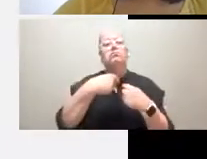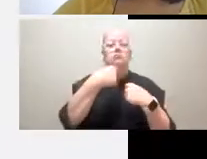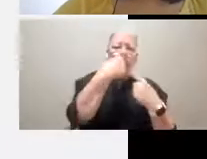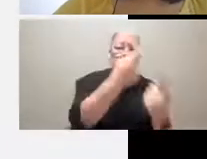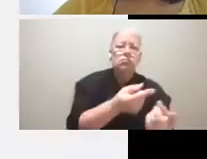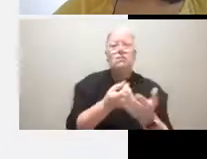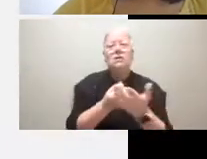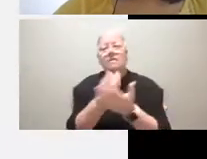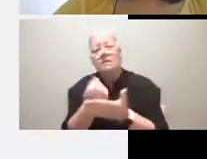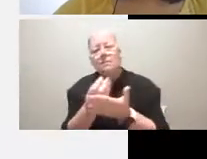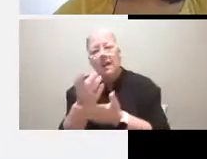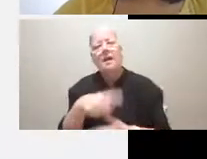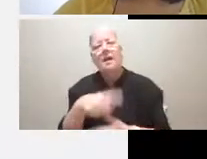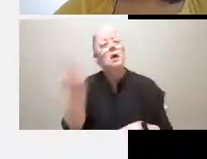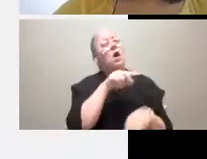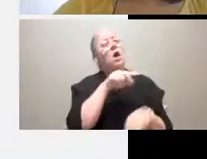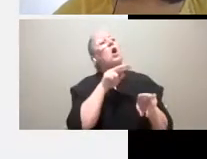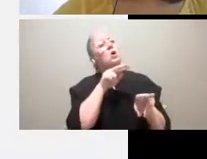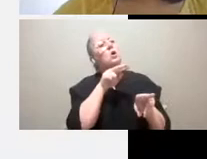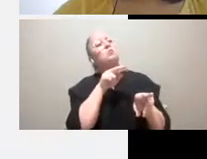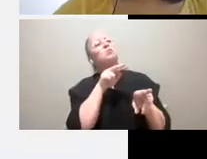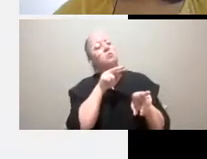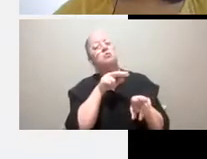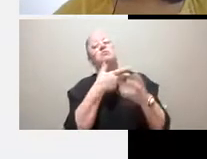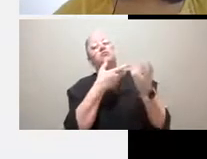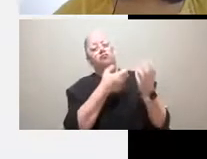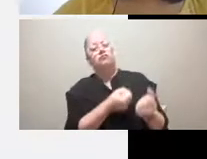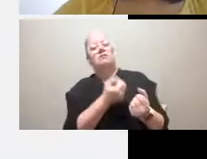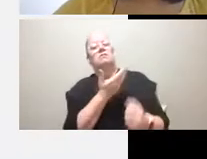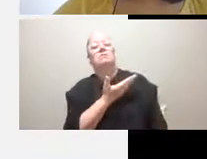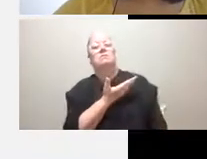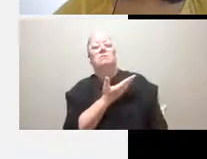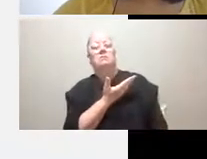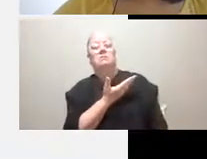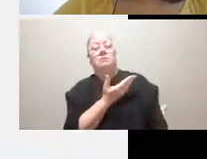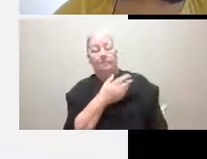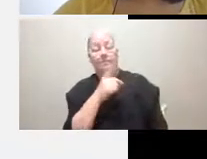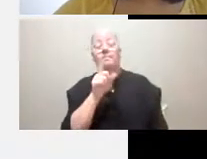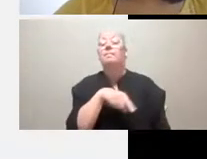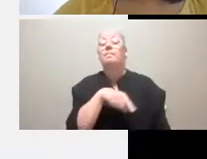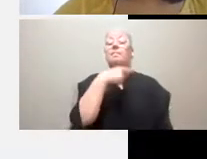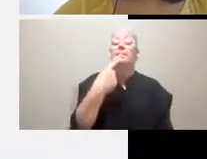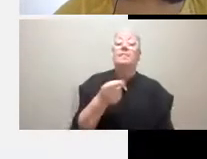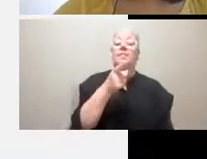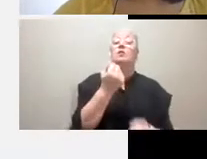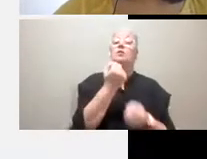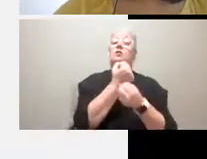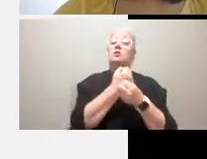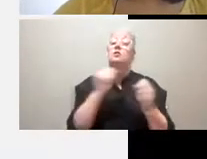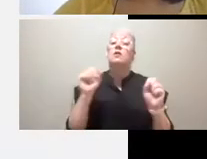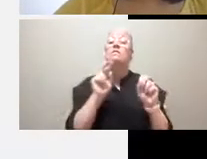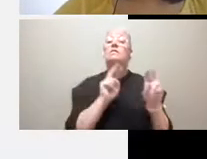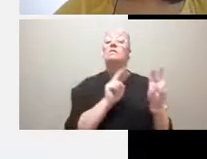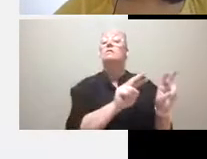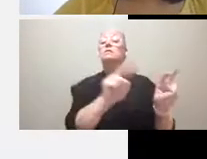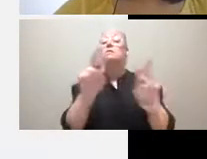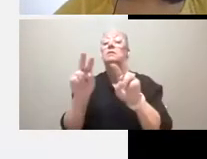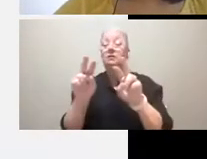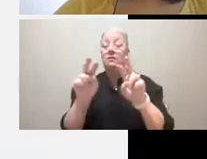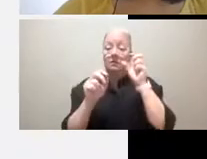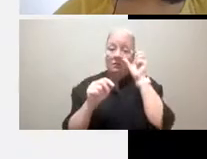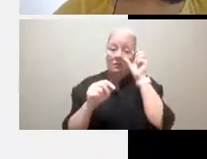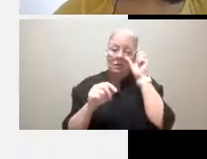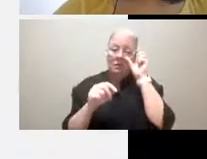concerns. Another, like safeguarding, again, when you look at it, it's a